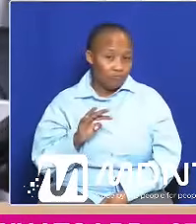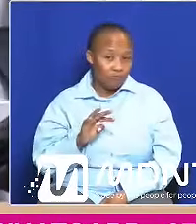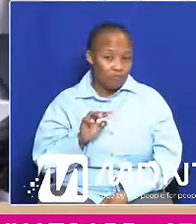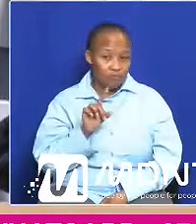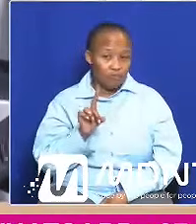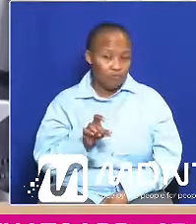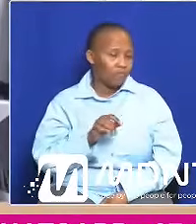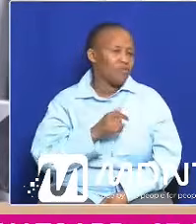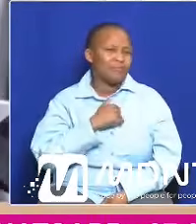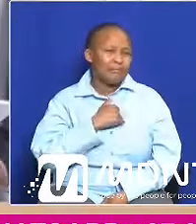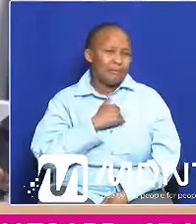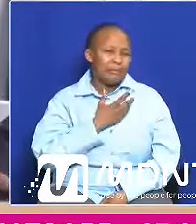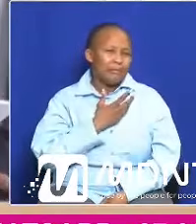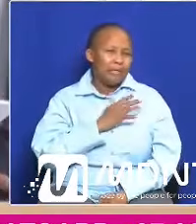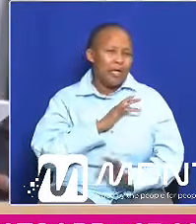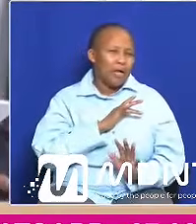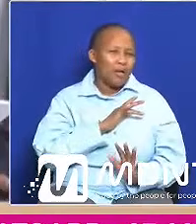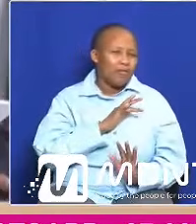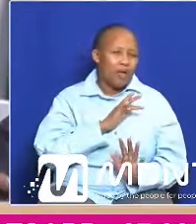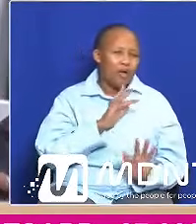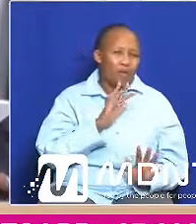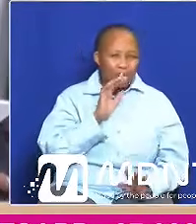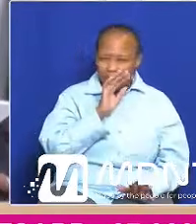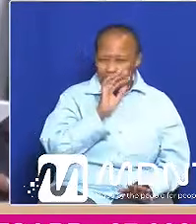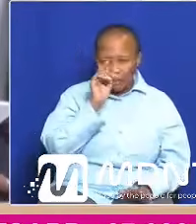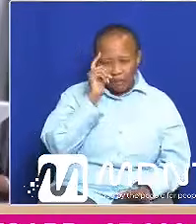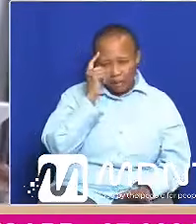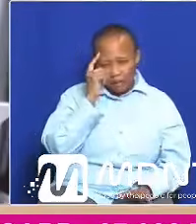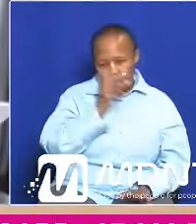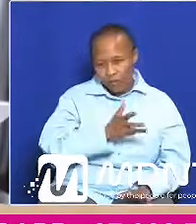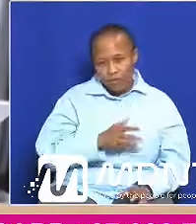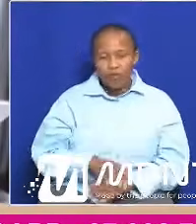58, let me just check something, Chair, reductions.